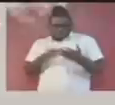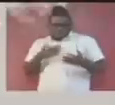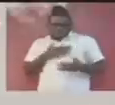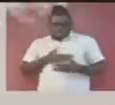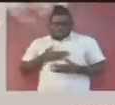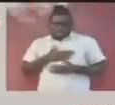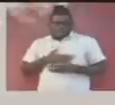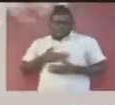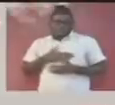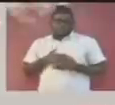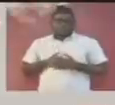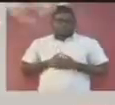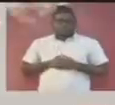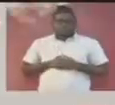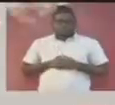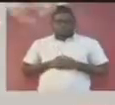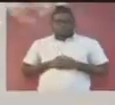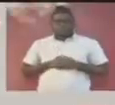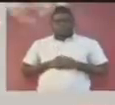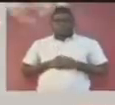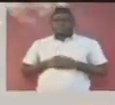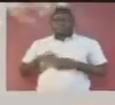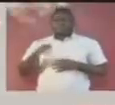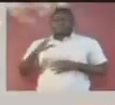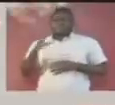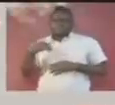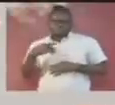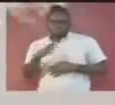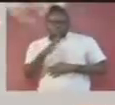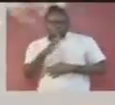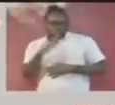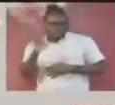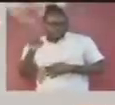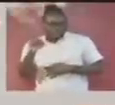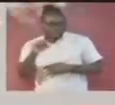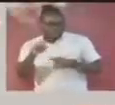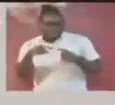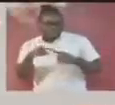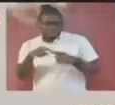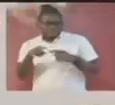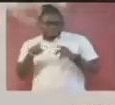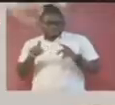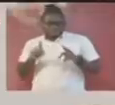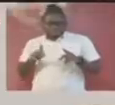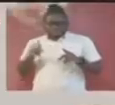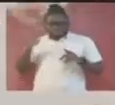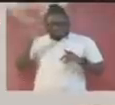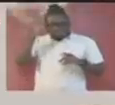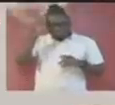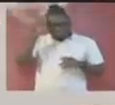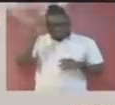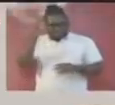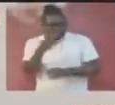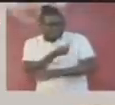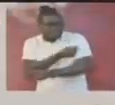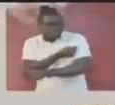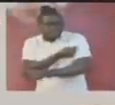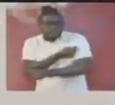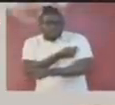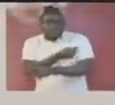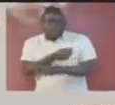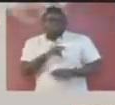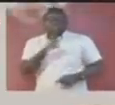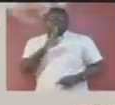about vaccine hesitancy. But you know what? I am comforted by the literal hundreds